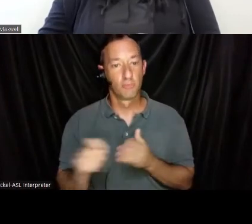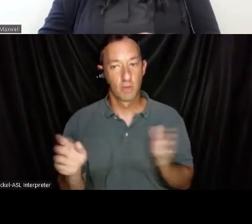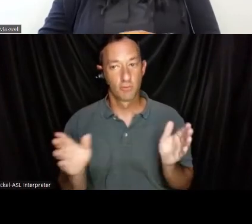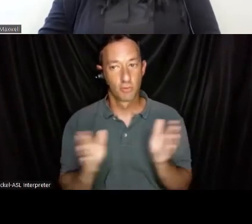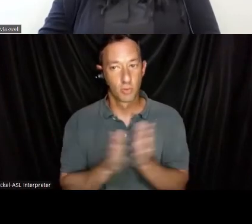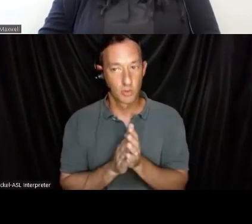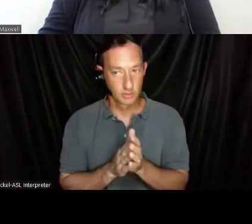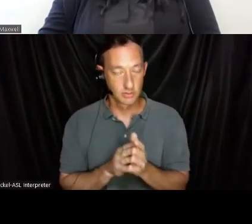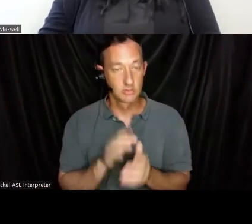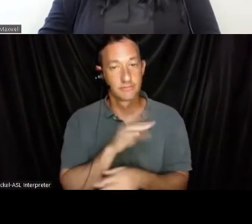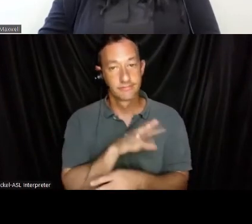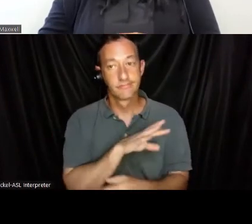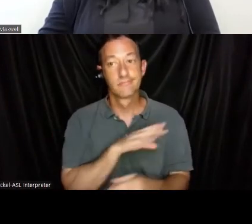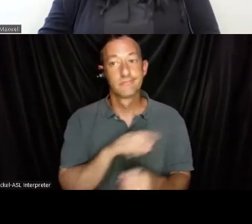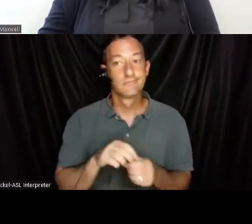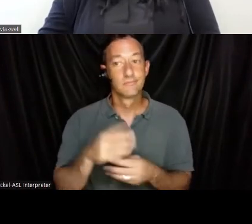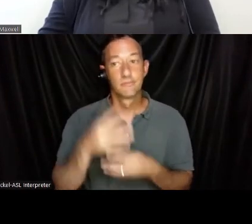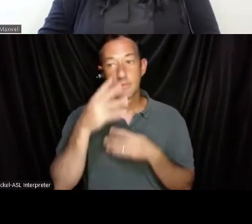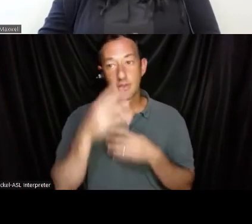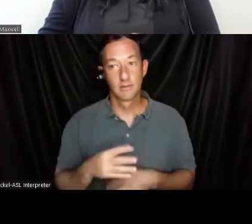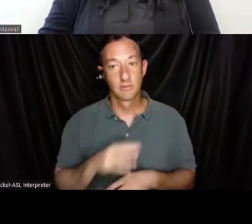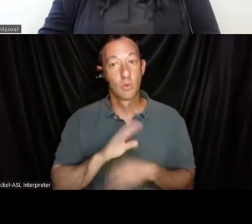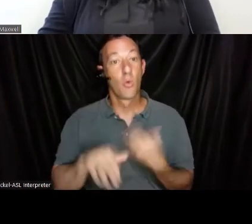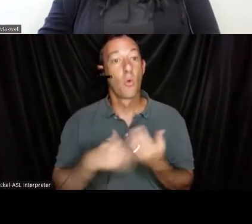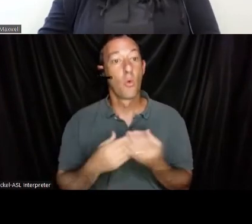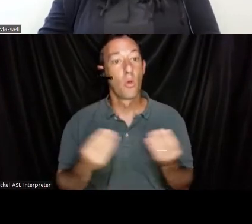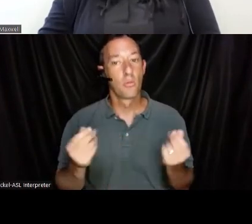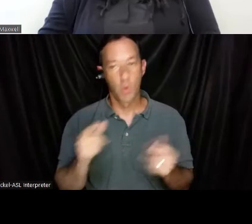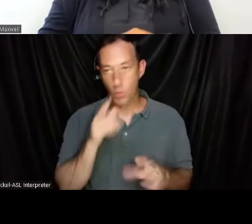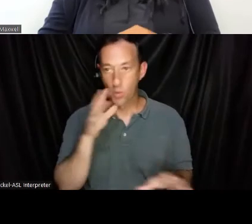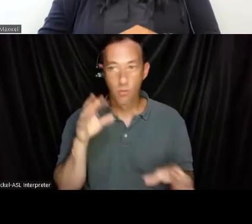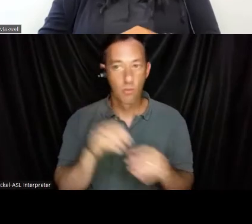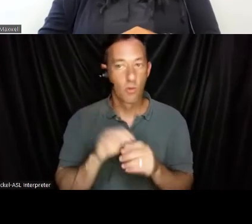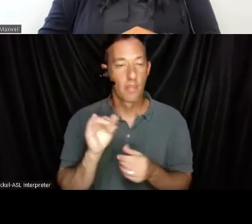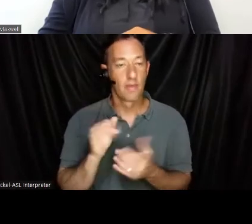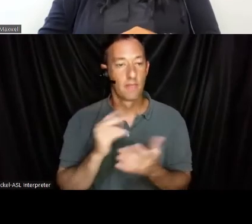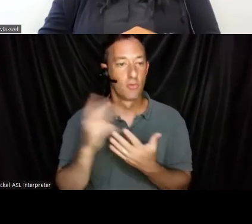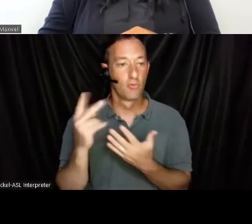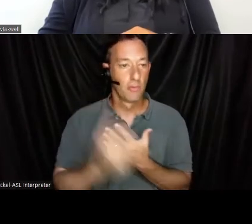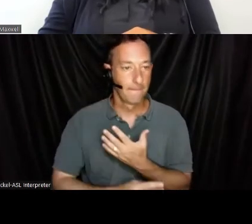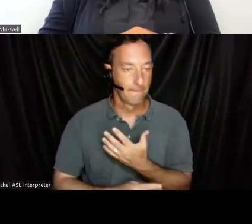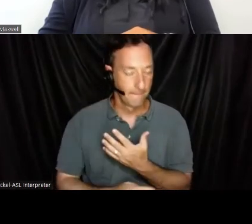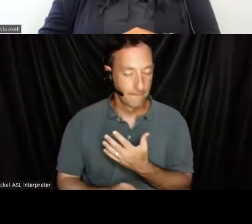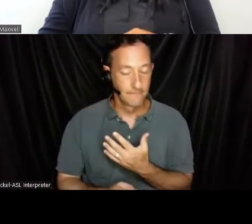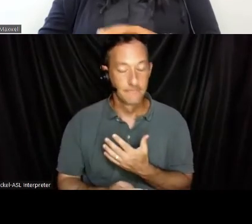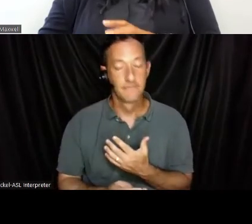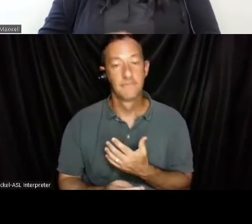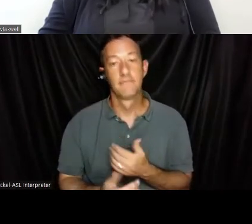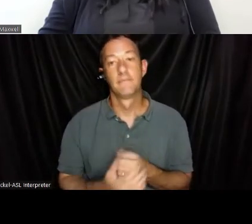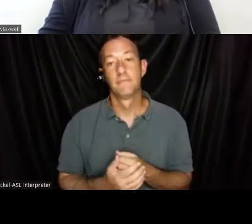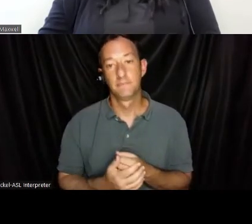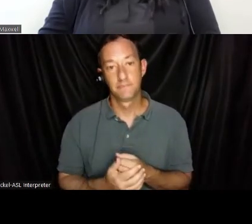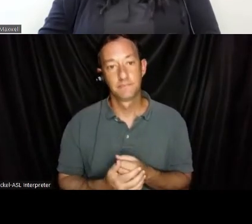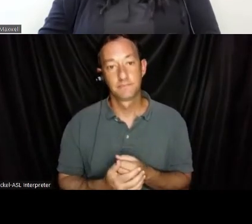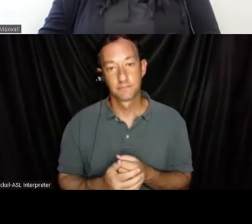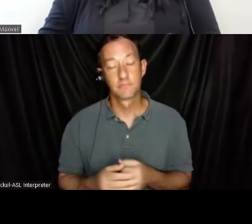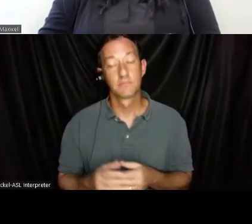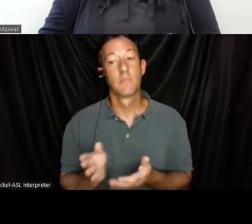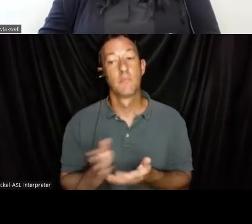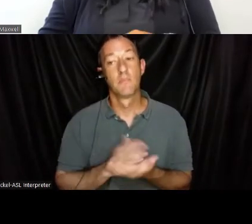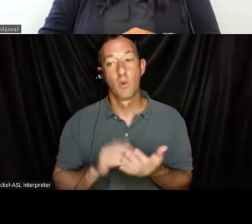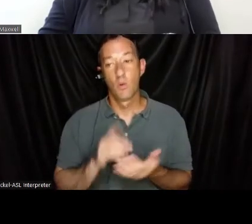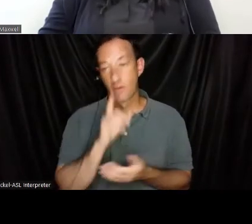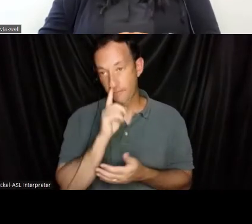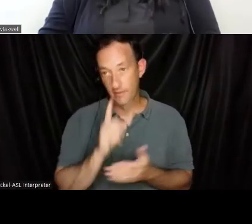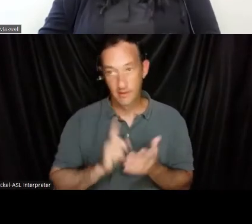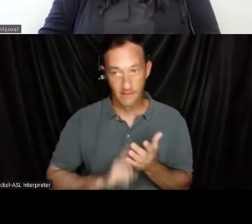included a list of all the properties that were participating in the program. And so as part of the investigation,